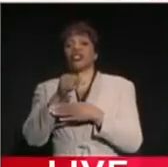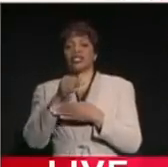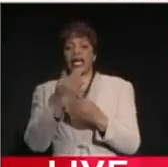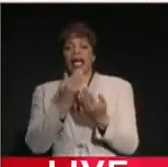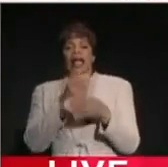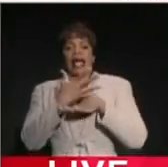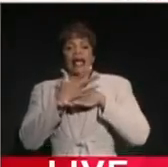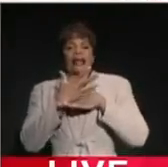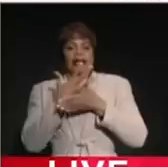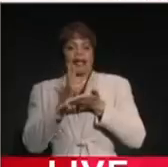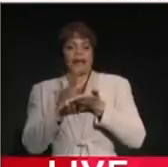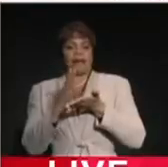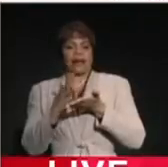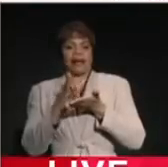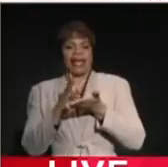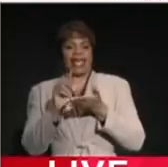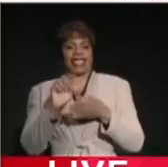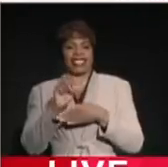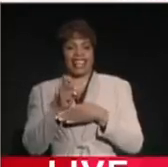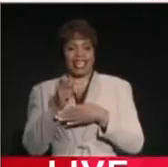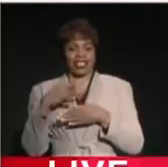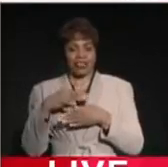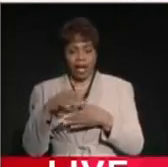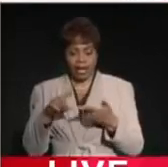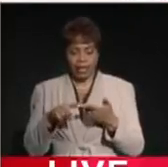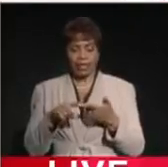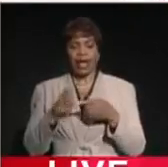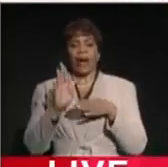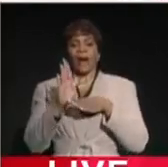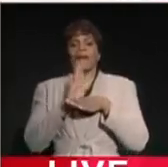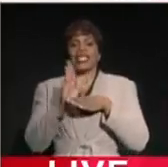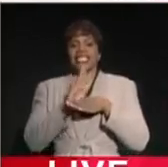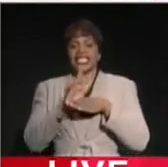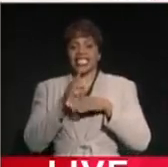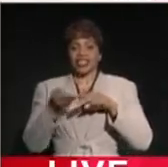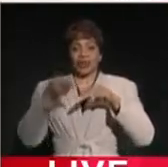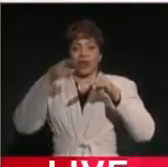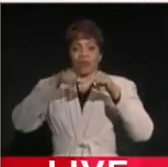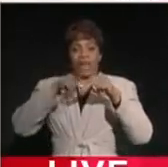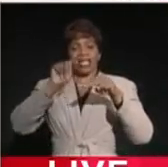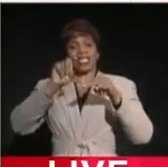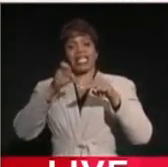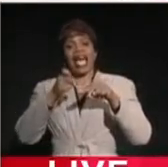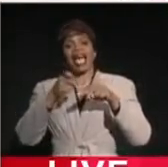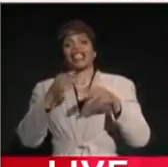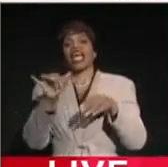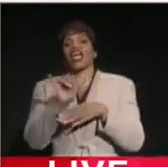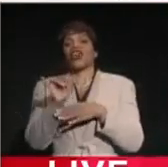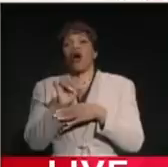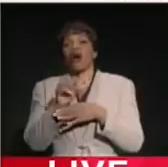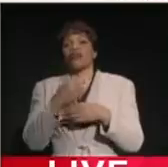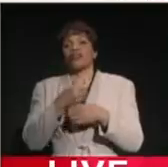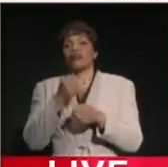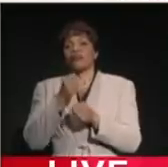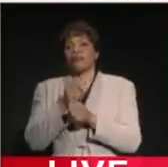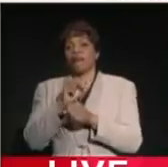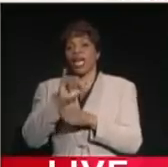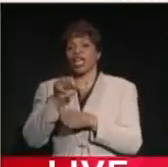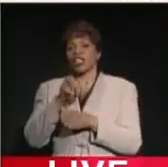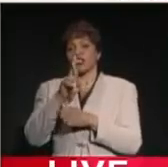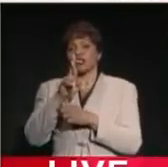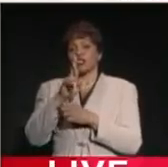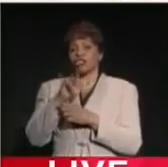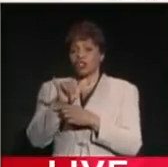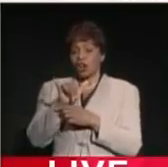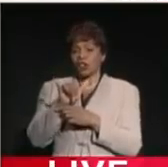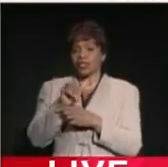eliminate business. He would raise taxes on businesses, and he would make New Jersey unaffordable for anybody and very business